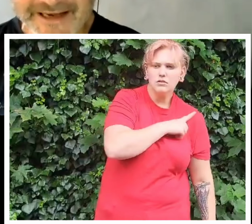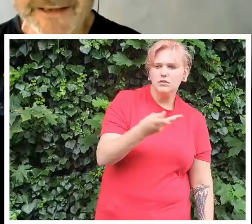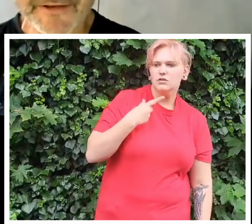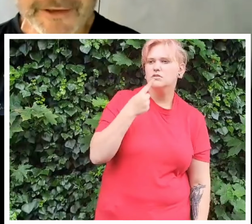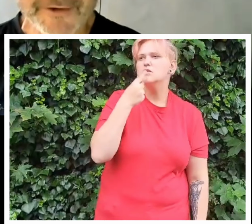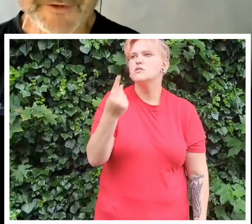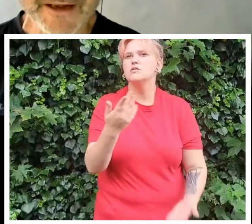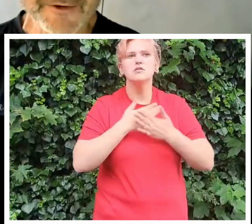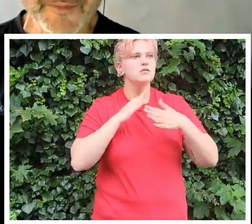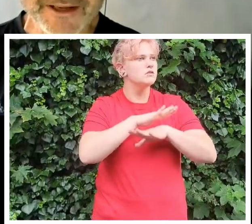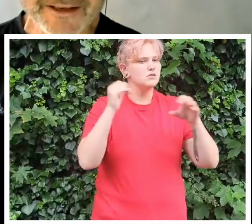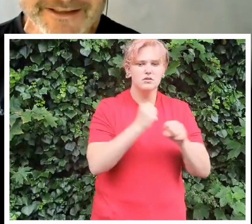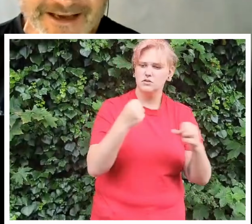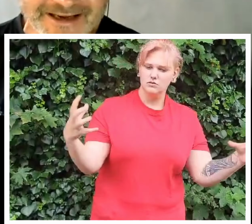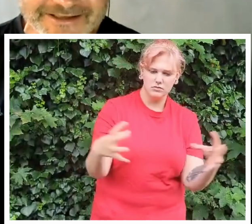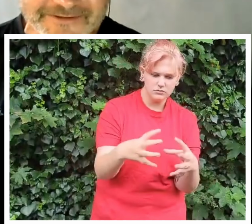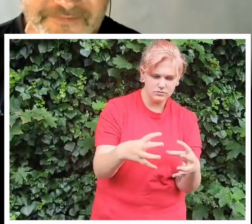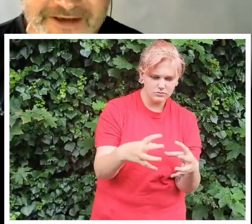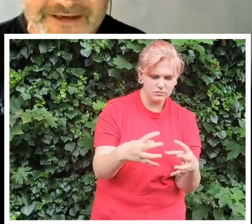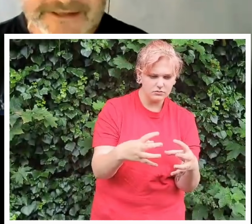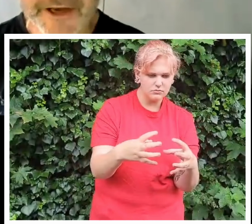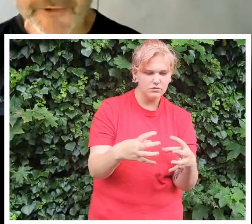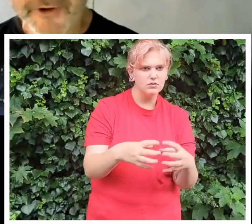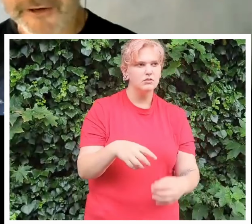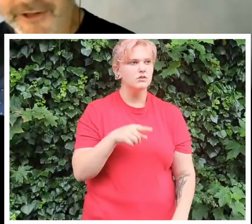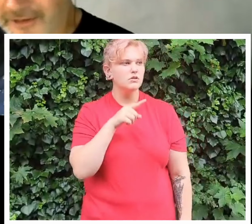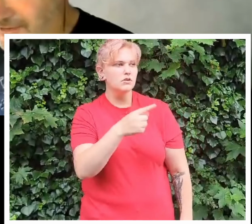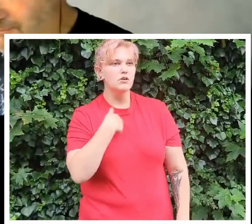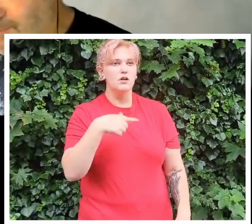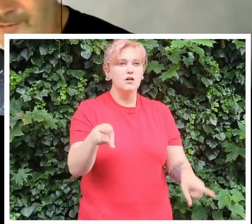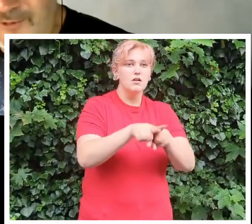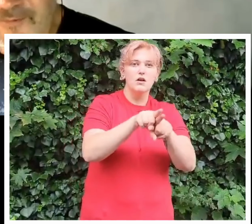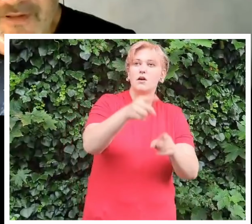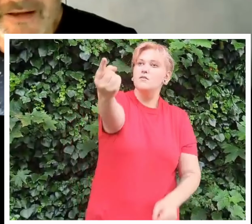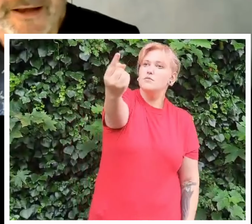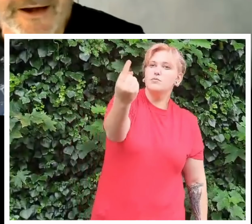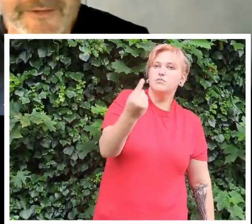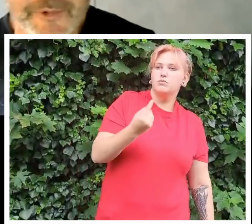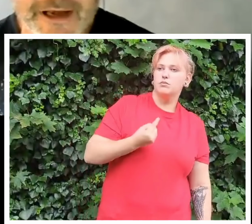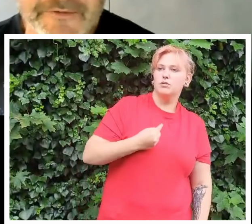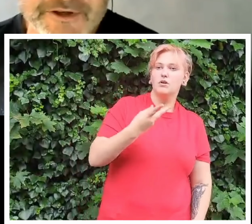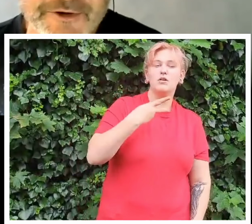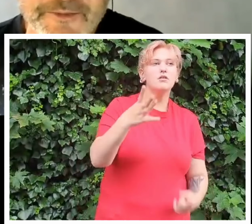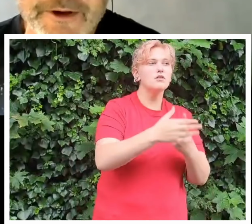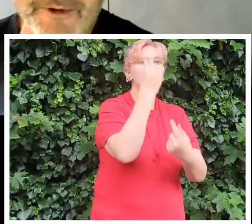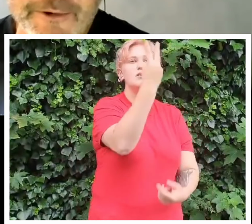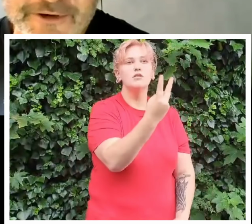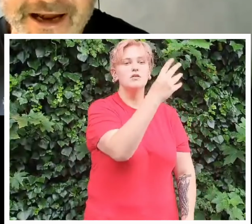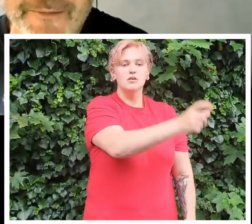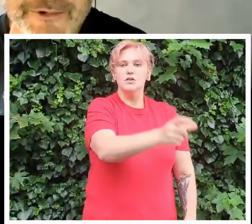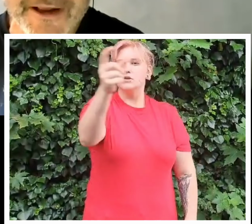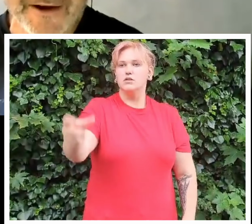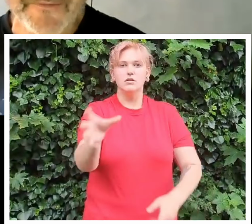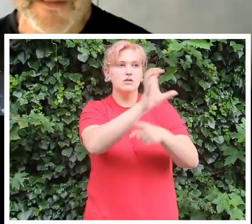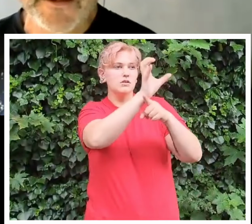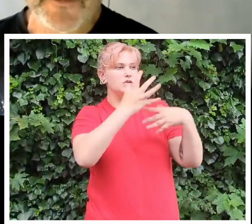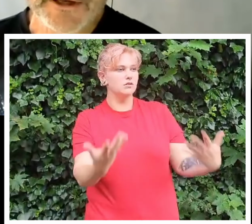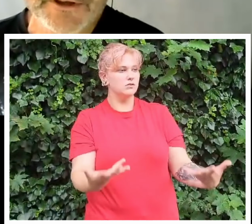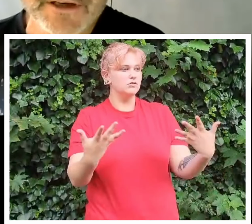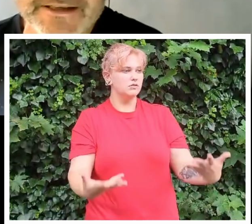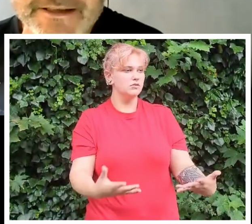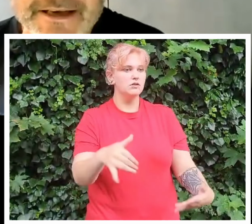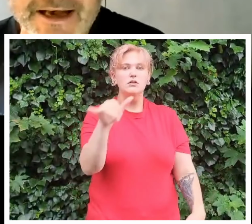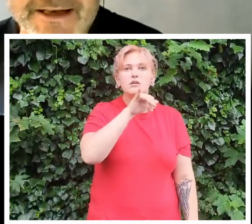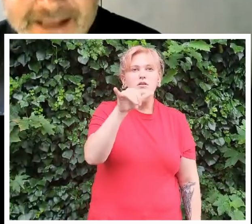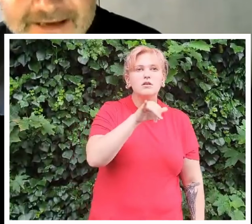we say that love cannot be contained. So I'd like to welcome, we have two people on camera now,